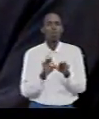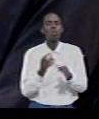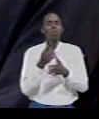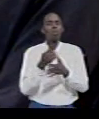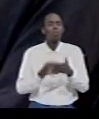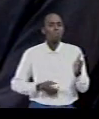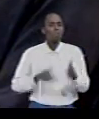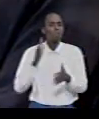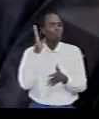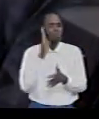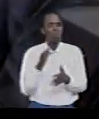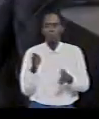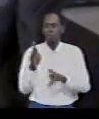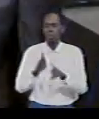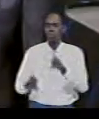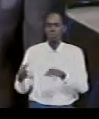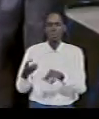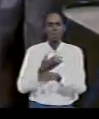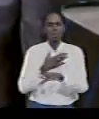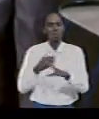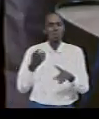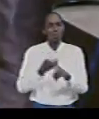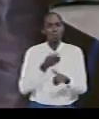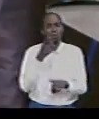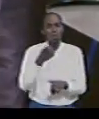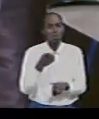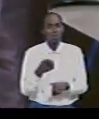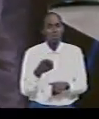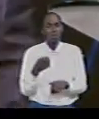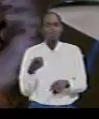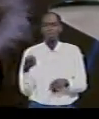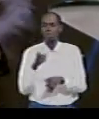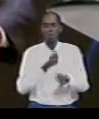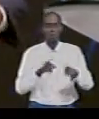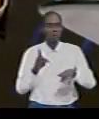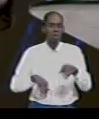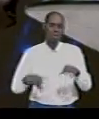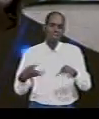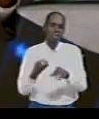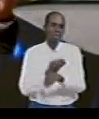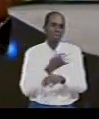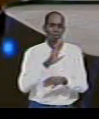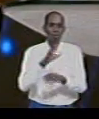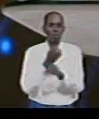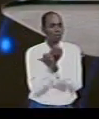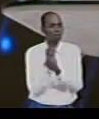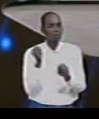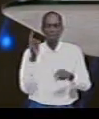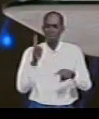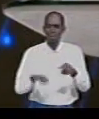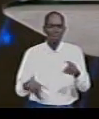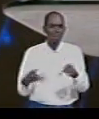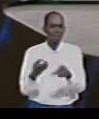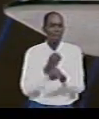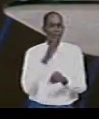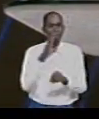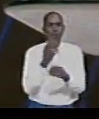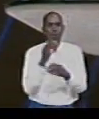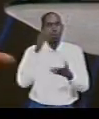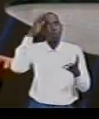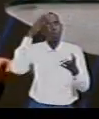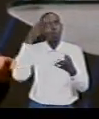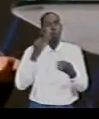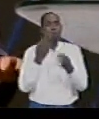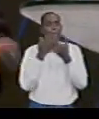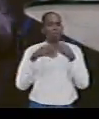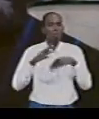take away from you? They can't take your salvation. They can't take your hope of heaven. They can't take your joy. They can't take the truth away